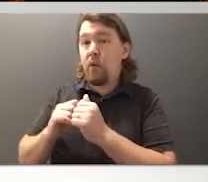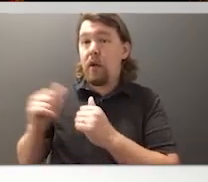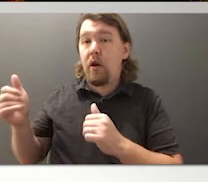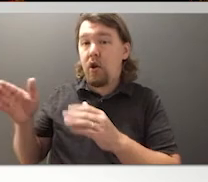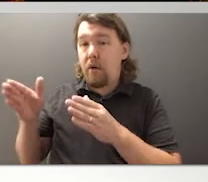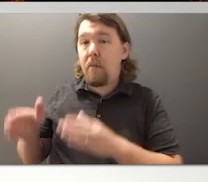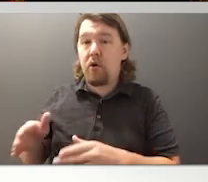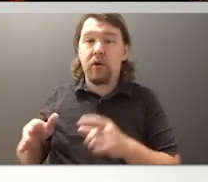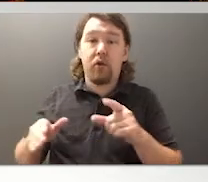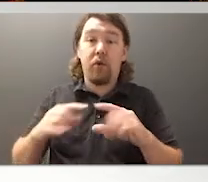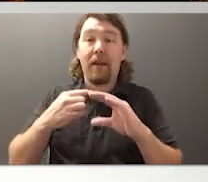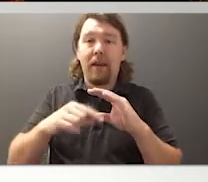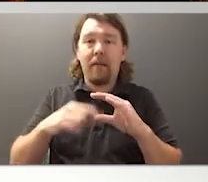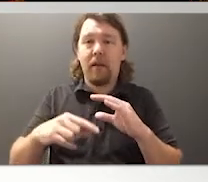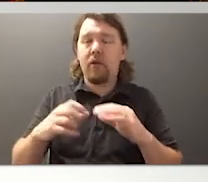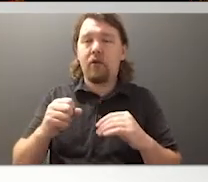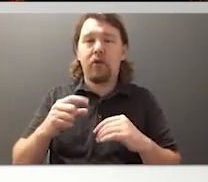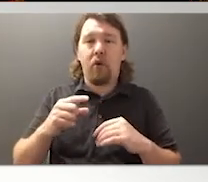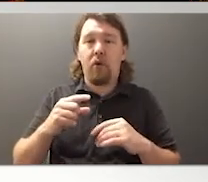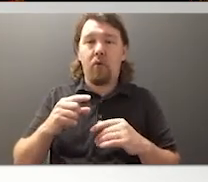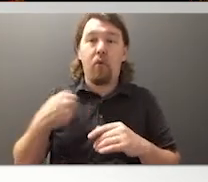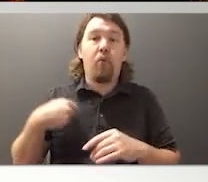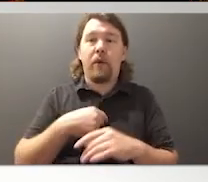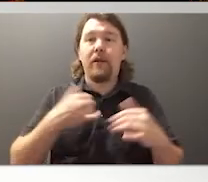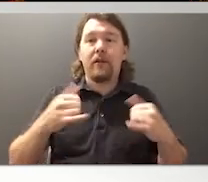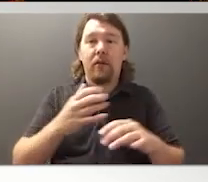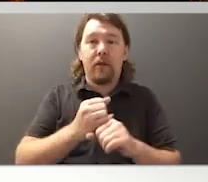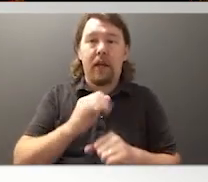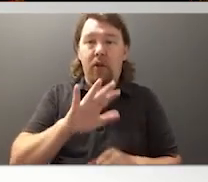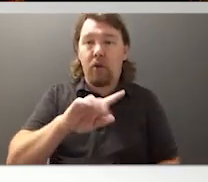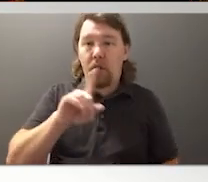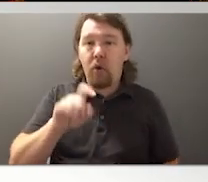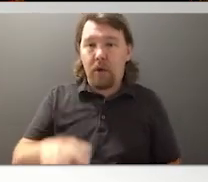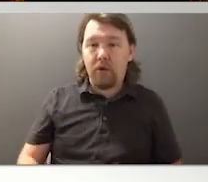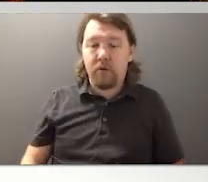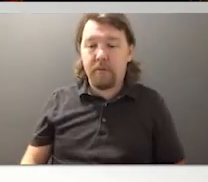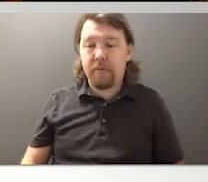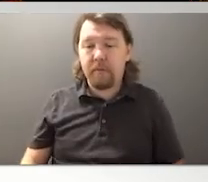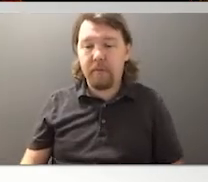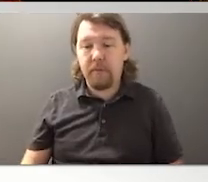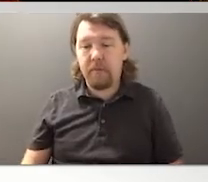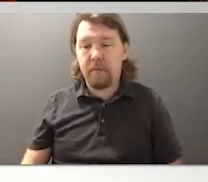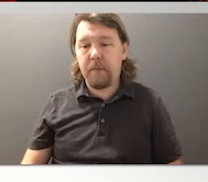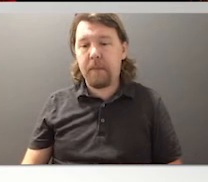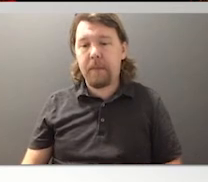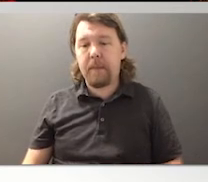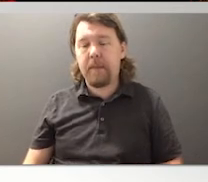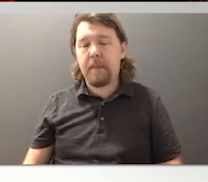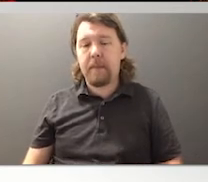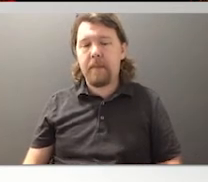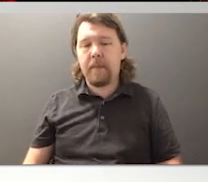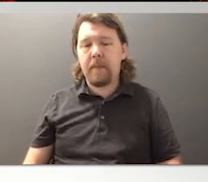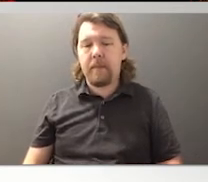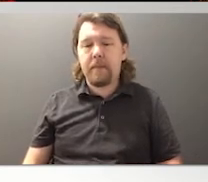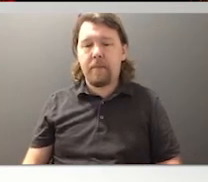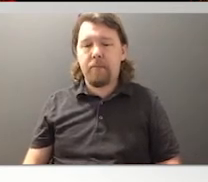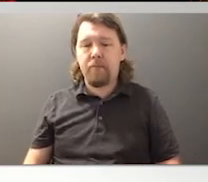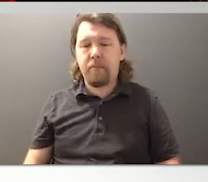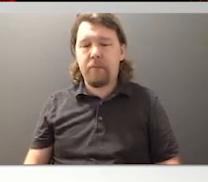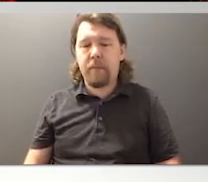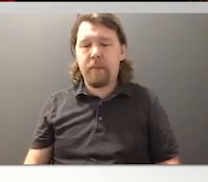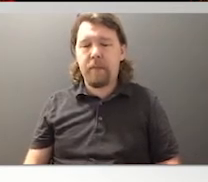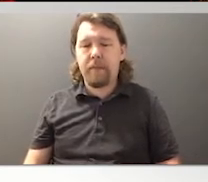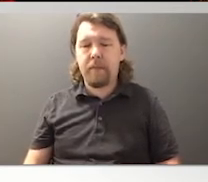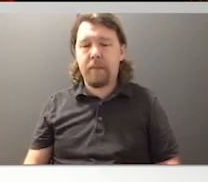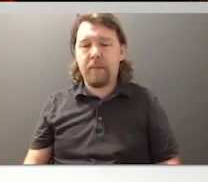quickly close it so it doesn't hold anything up, for a real customer per se. We have a question over